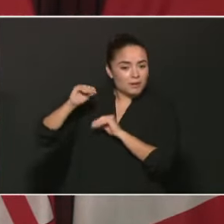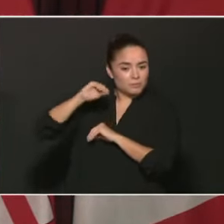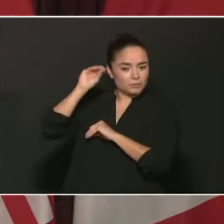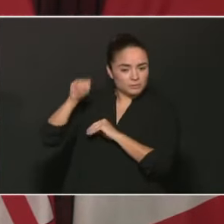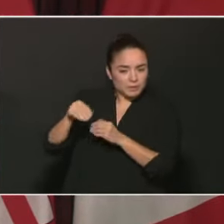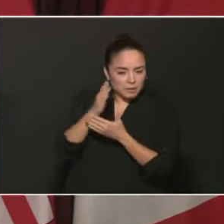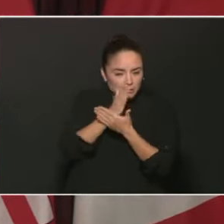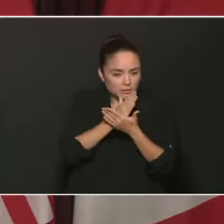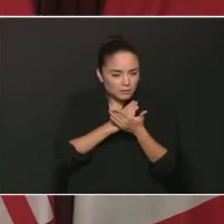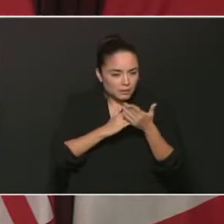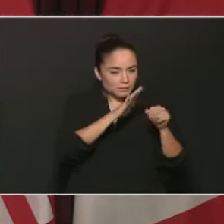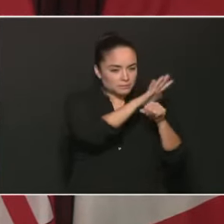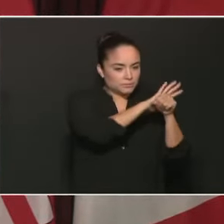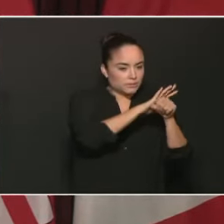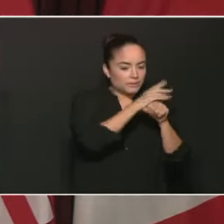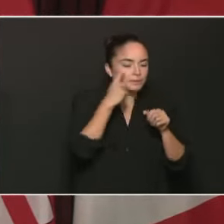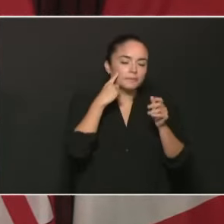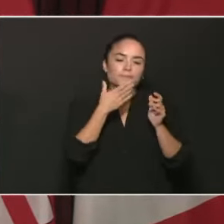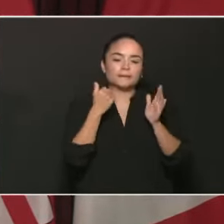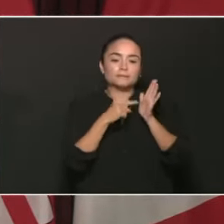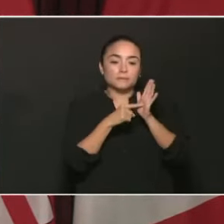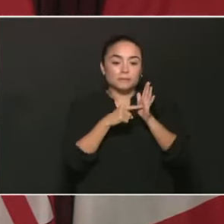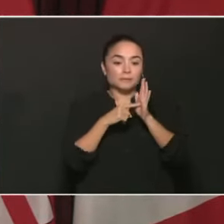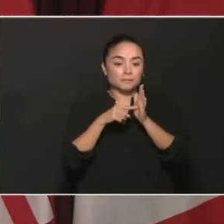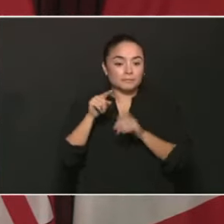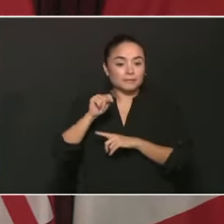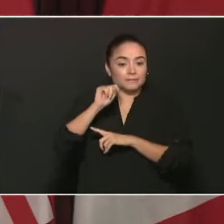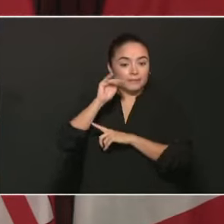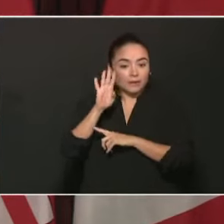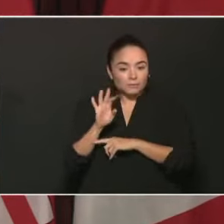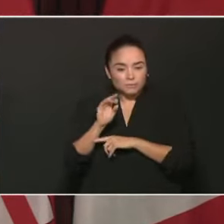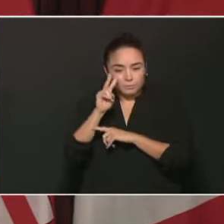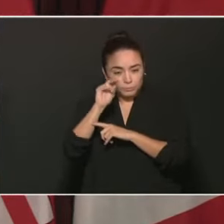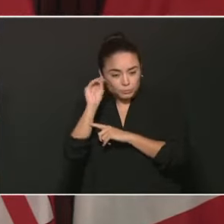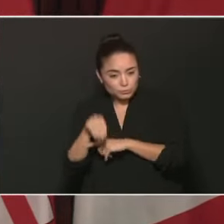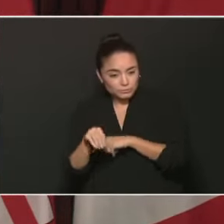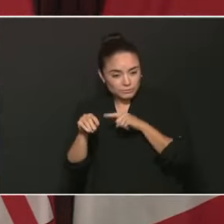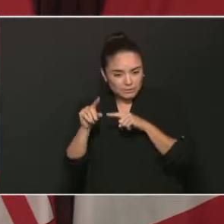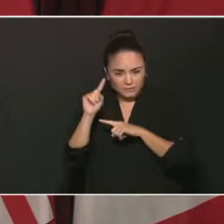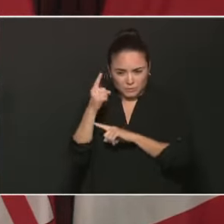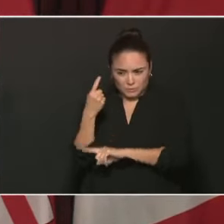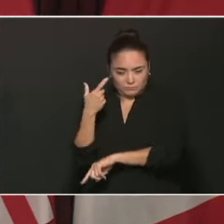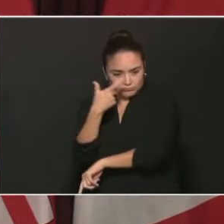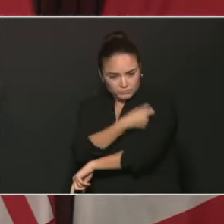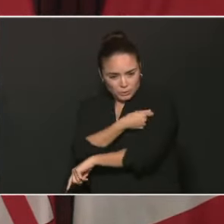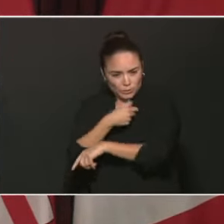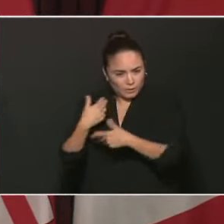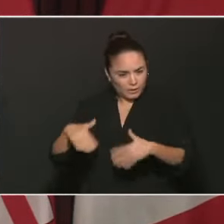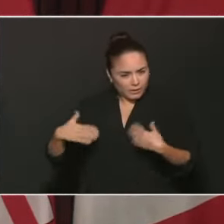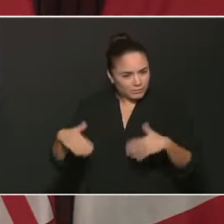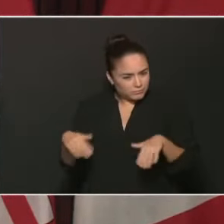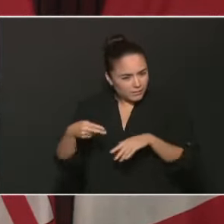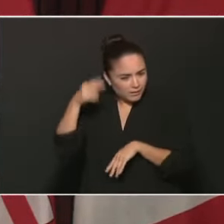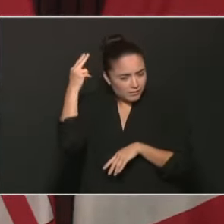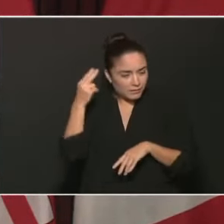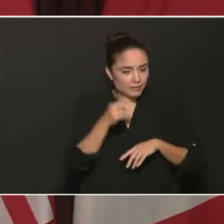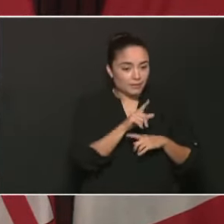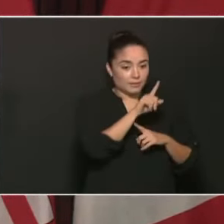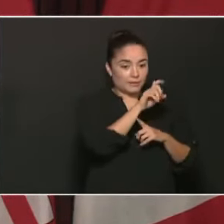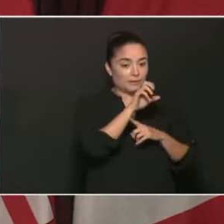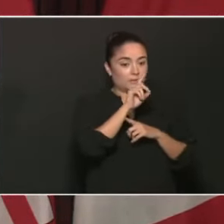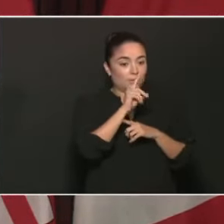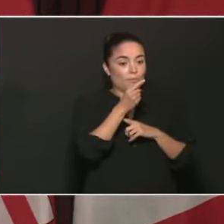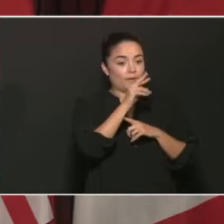of the Thunder Bay District. They've achieved over 92% first doses. Leeds, Grenville, Lanark, 97% of their